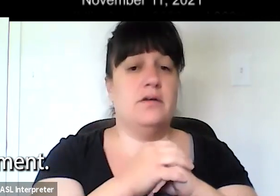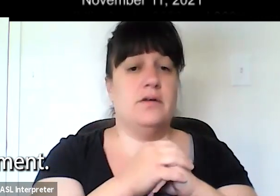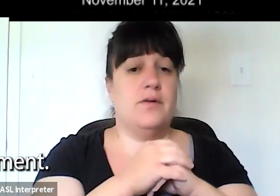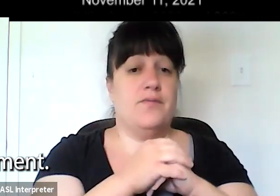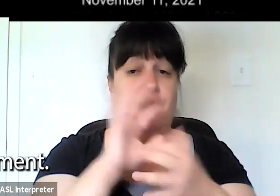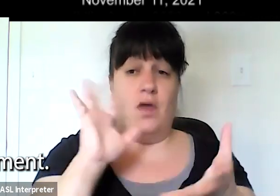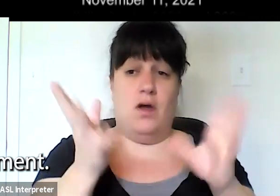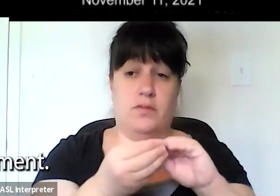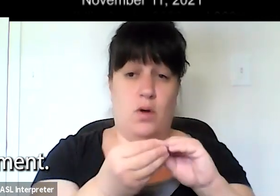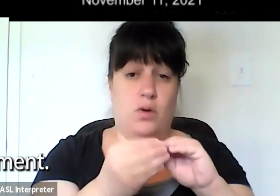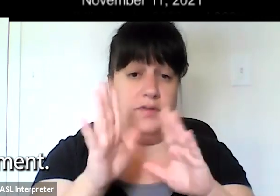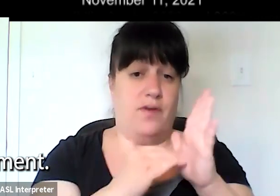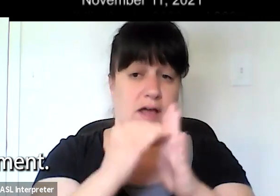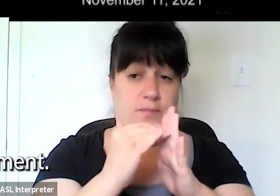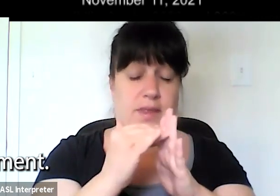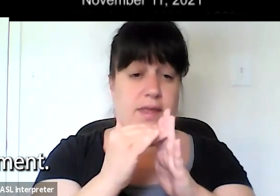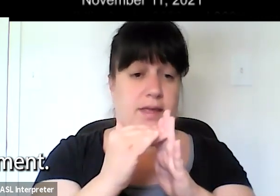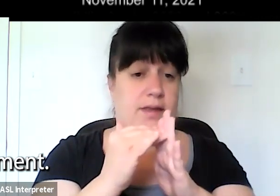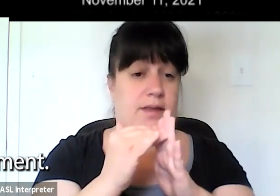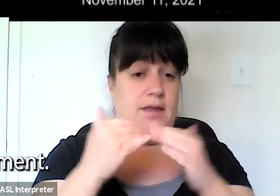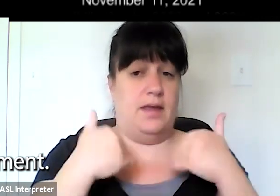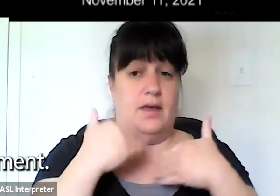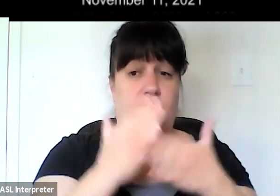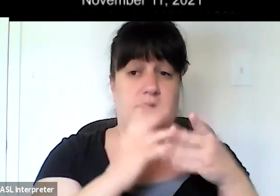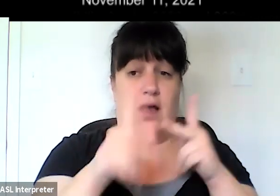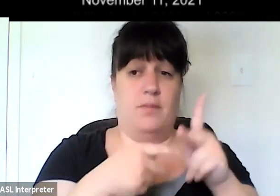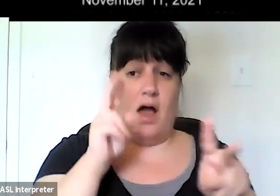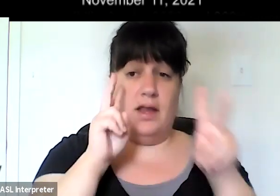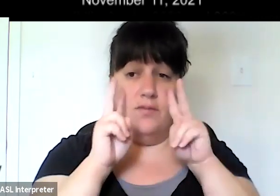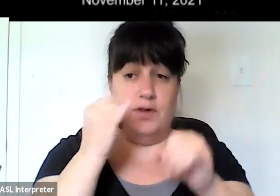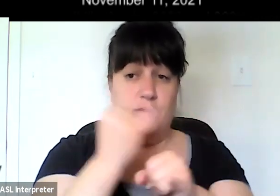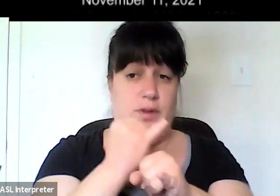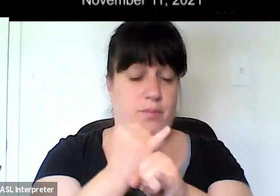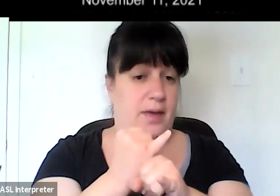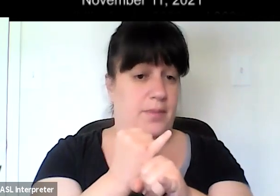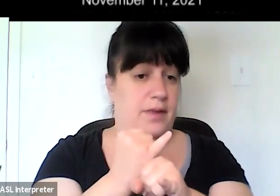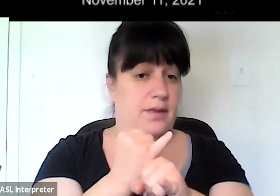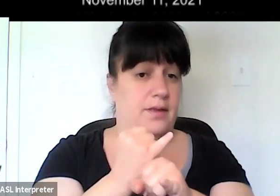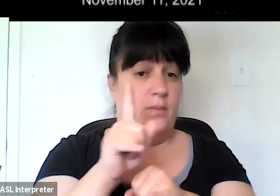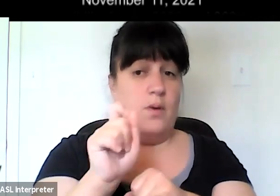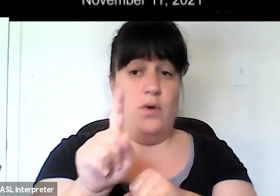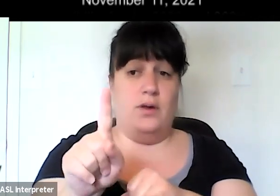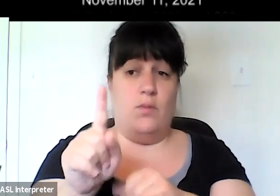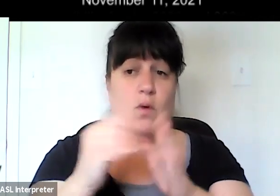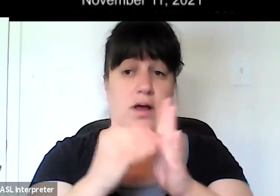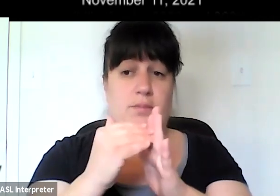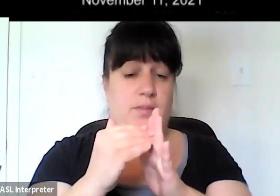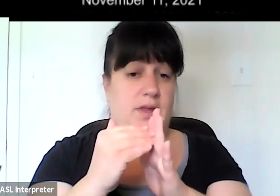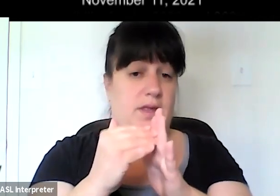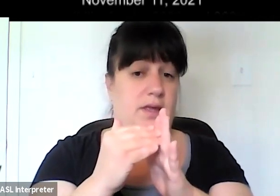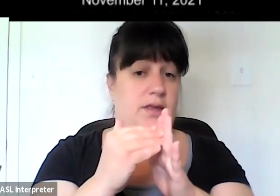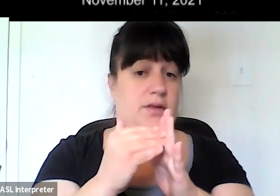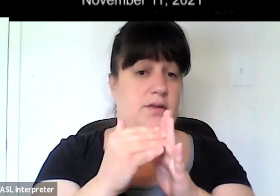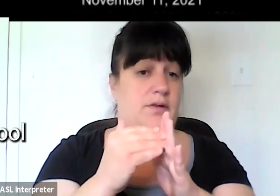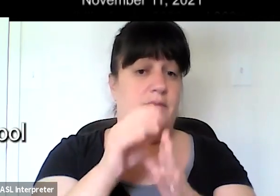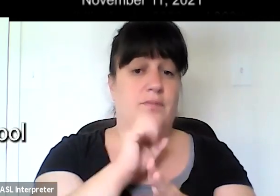those, 5 million of them are having some sort of visual impairment. And 1.1 million of them are between the ages of 5